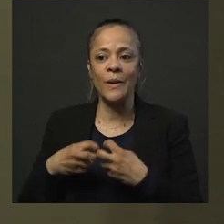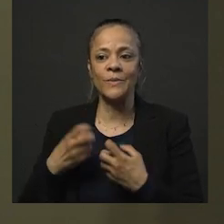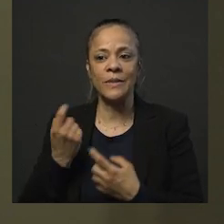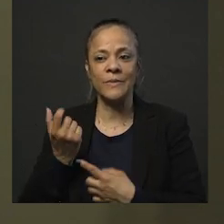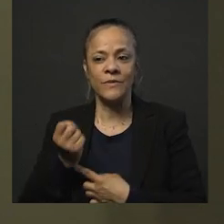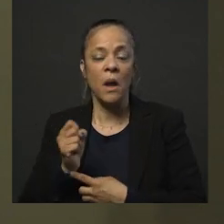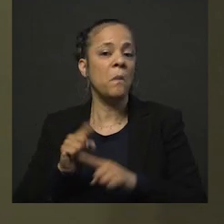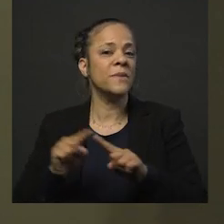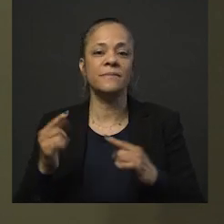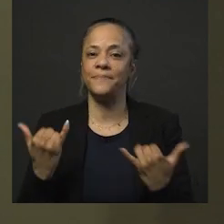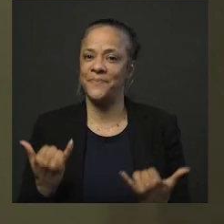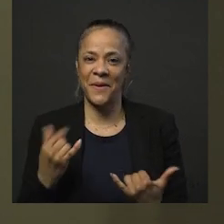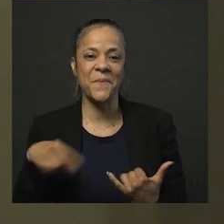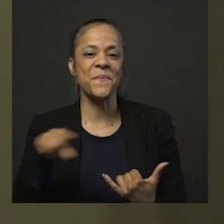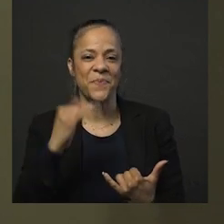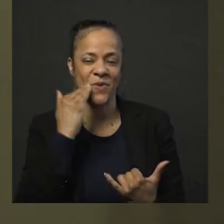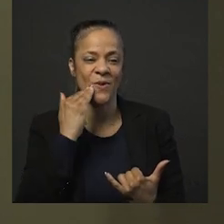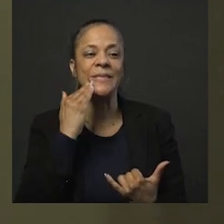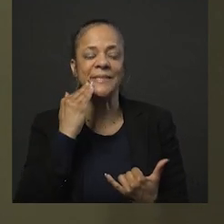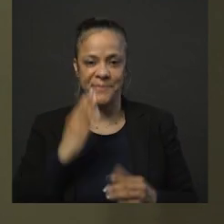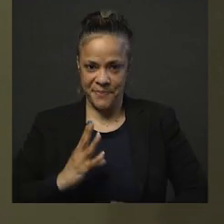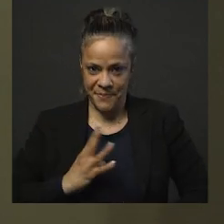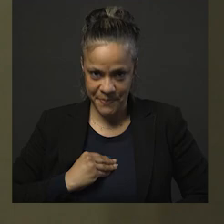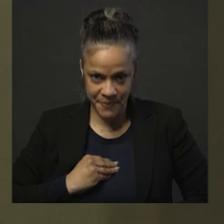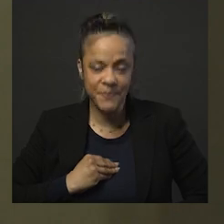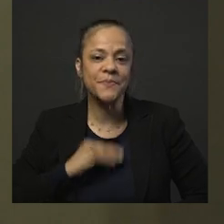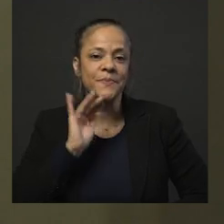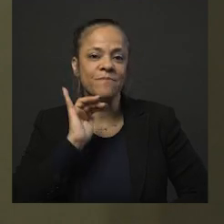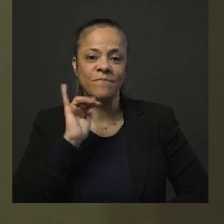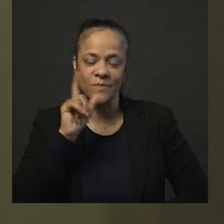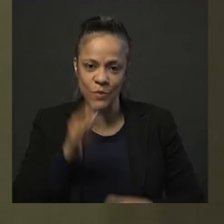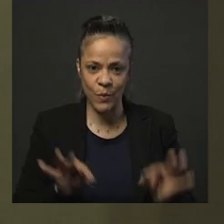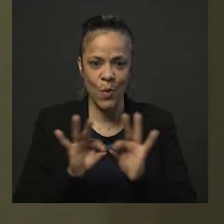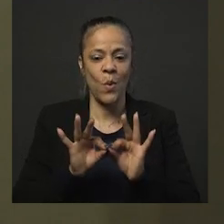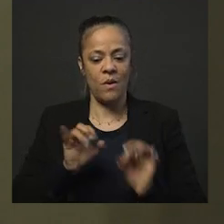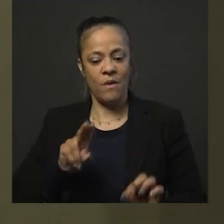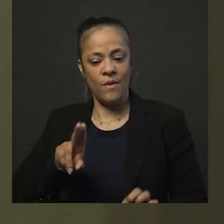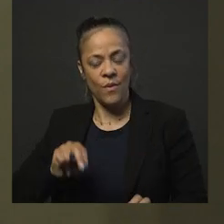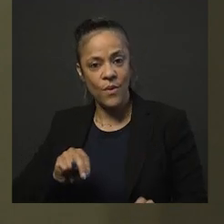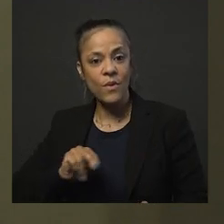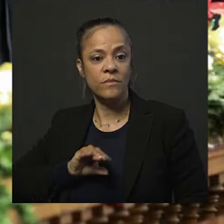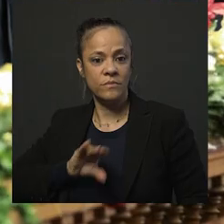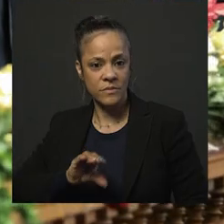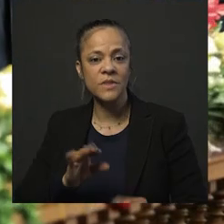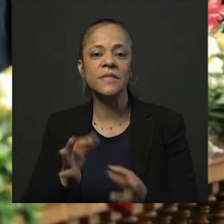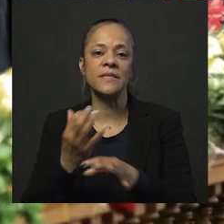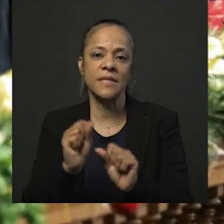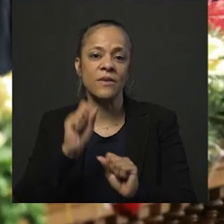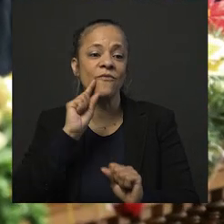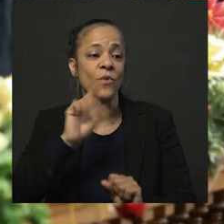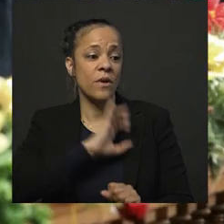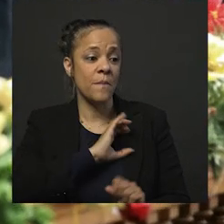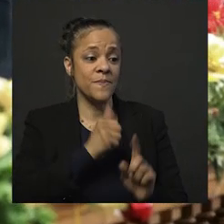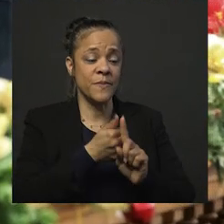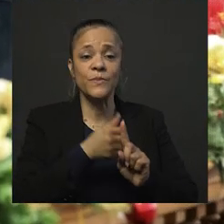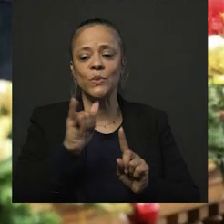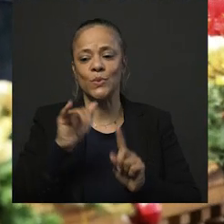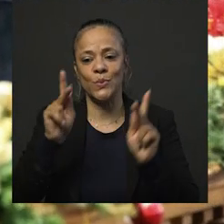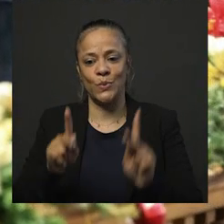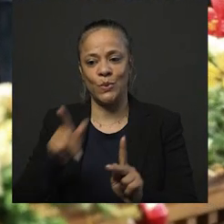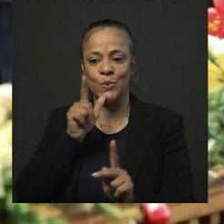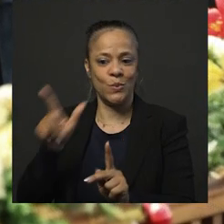issue. They have now learned that that's their best friend, that they have to turn it on. It's for the safety of them, as well as the